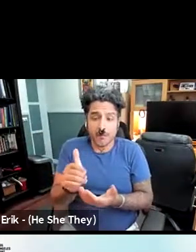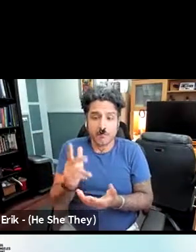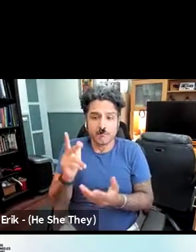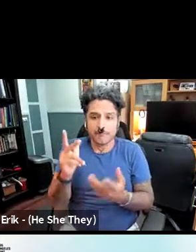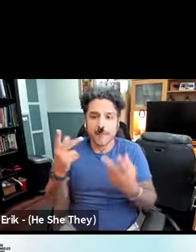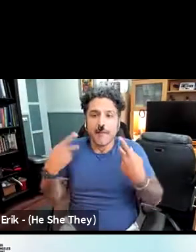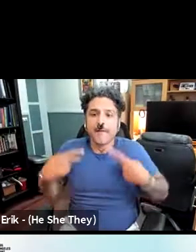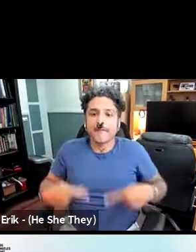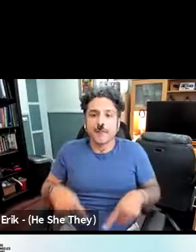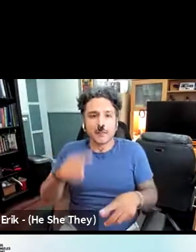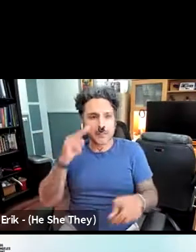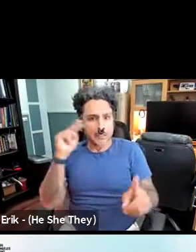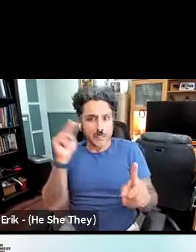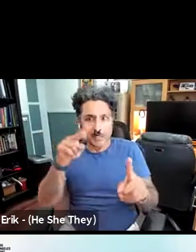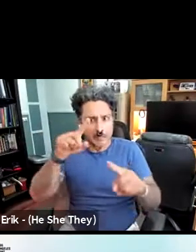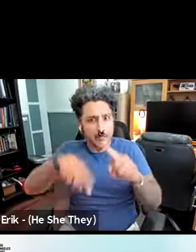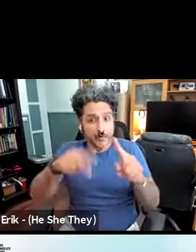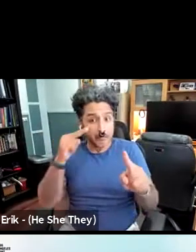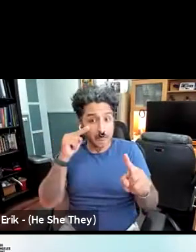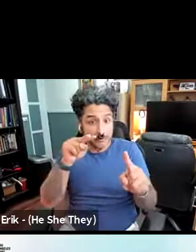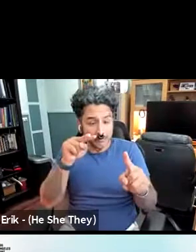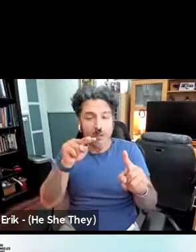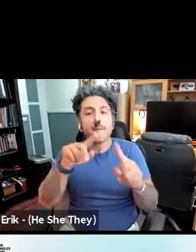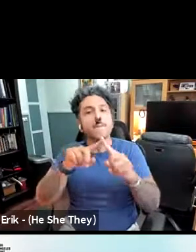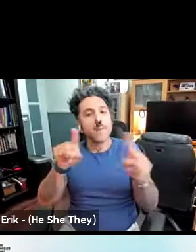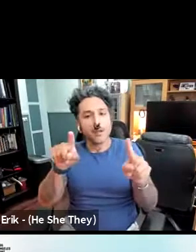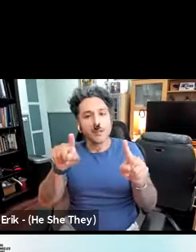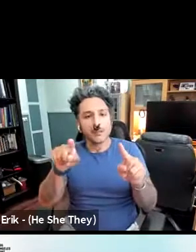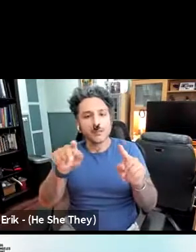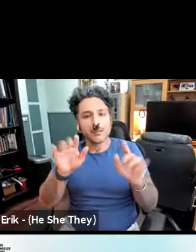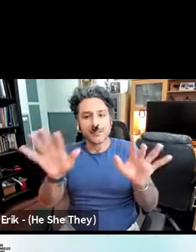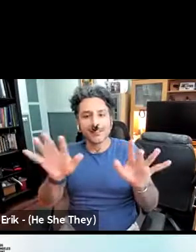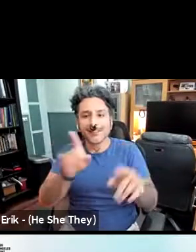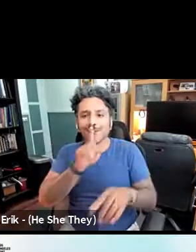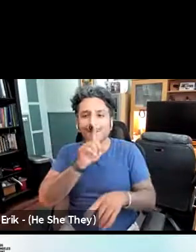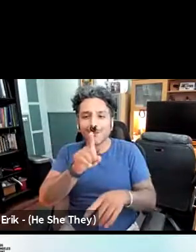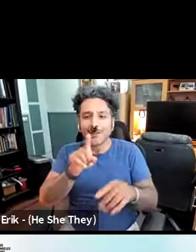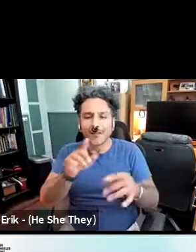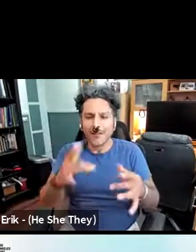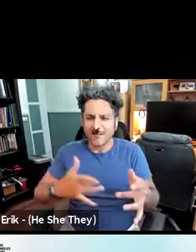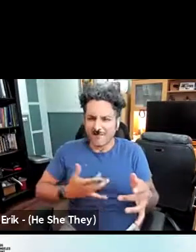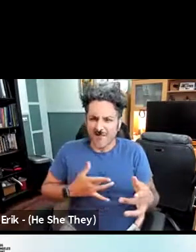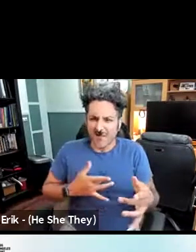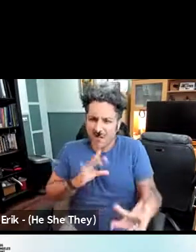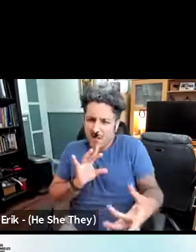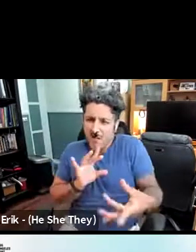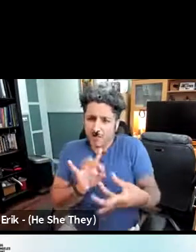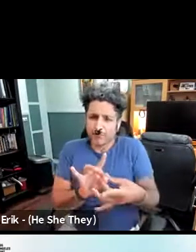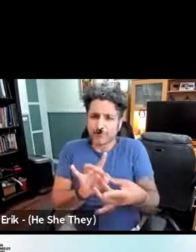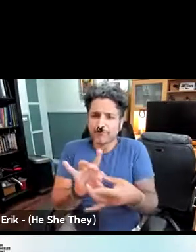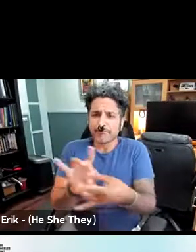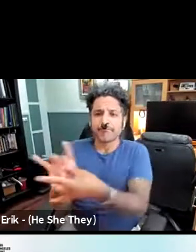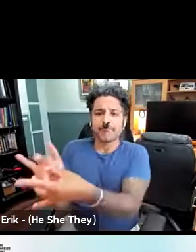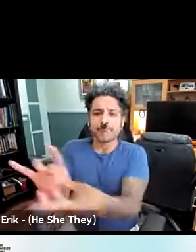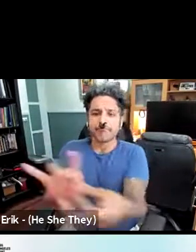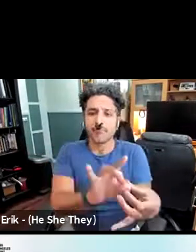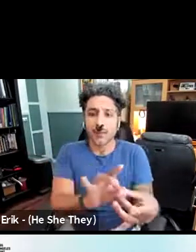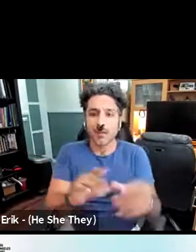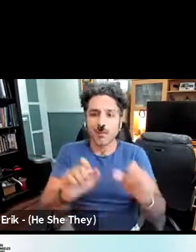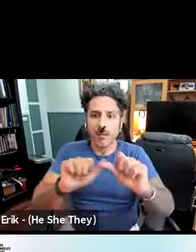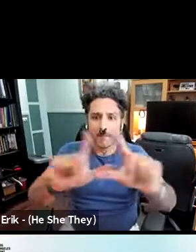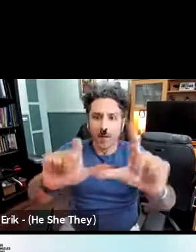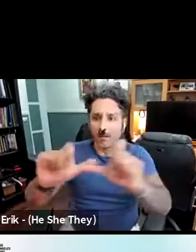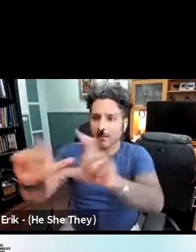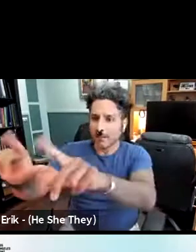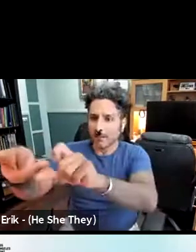to the naked eye, does exist. And we feel that even in moments like this, where we're even in a box yet,